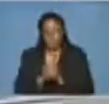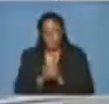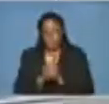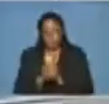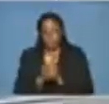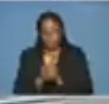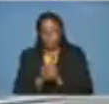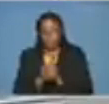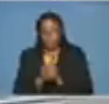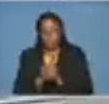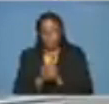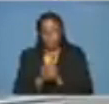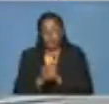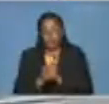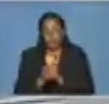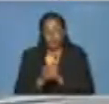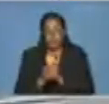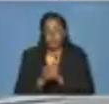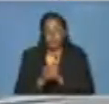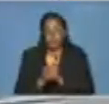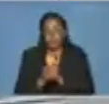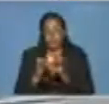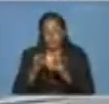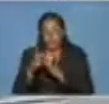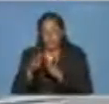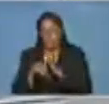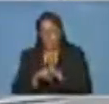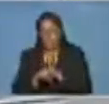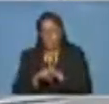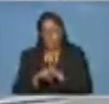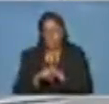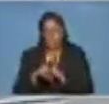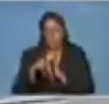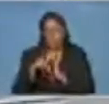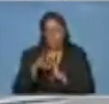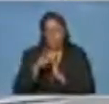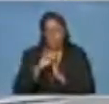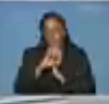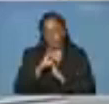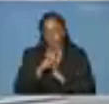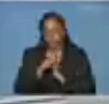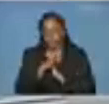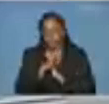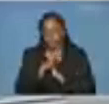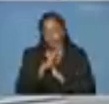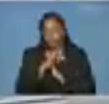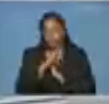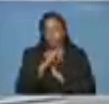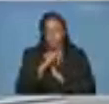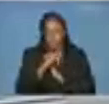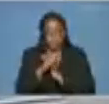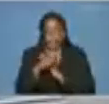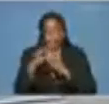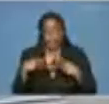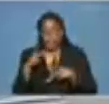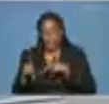stream the Go Bonfire platform, a best-in-class procurement platform that is being implemented in the public sector and at